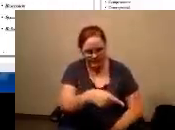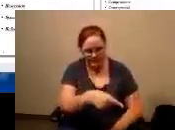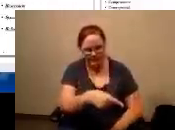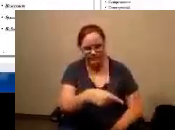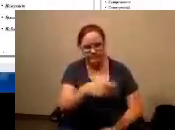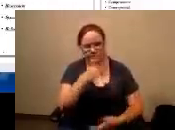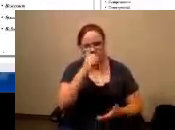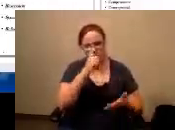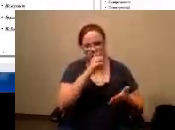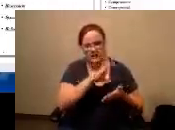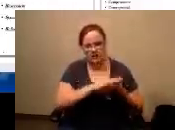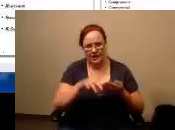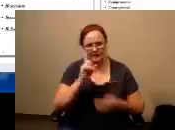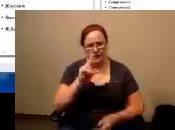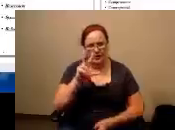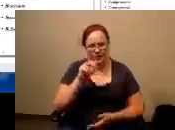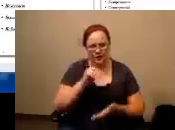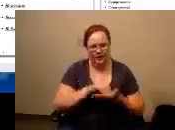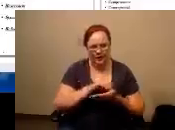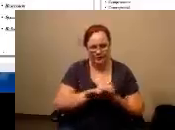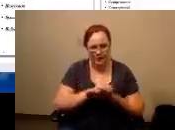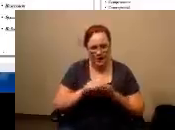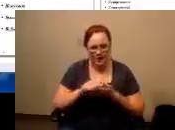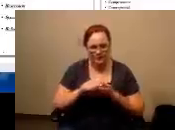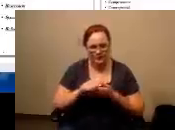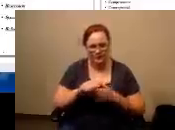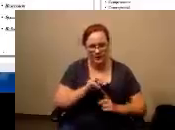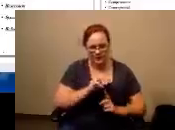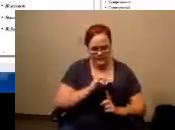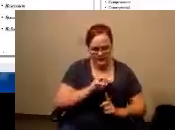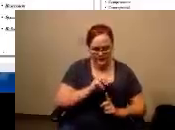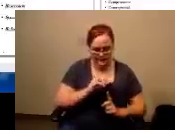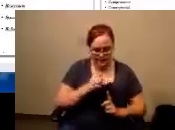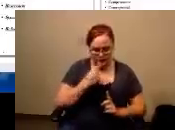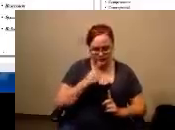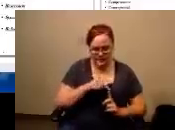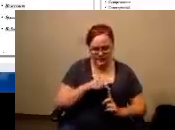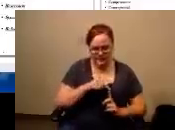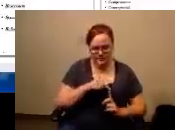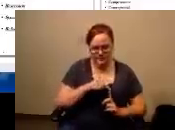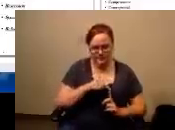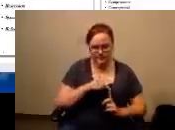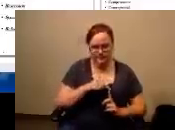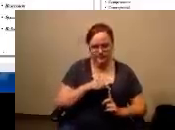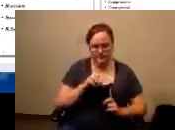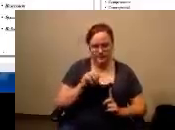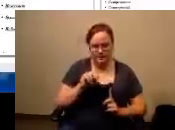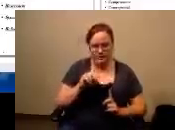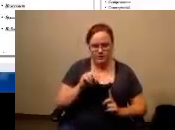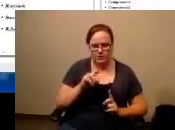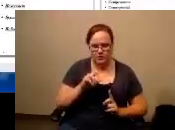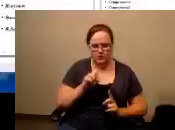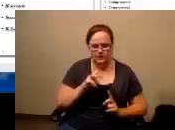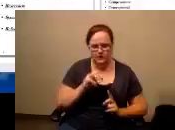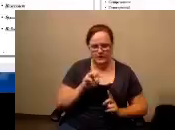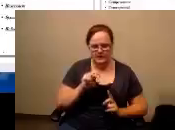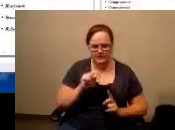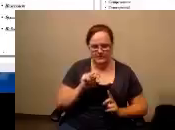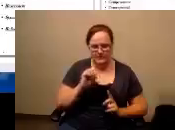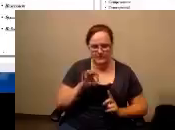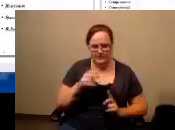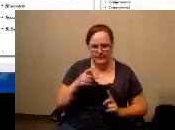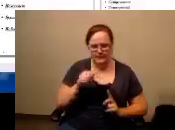check for $30,000. And in the memo section of the check, it says, endorsement of payee